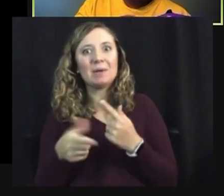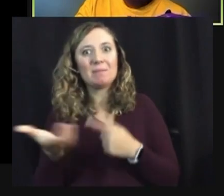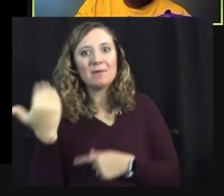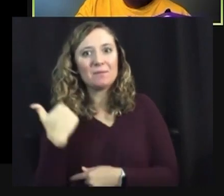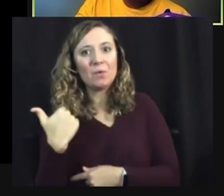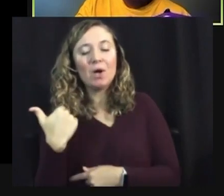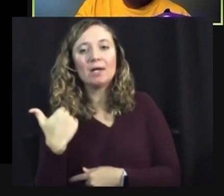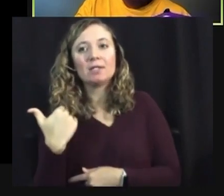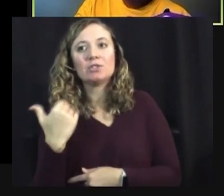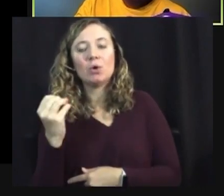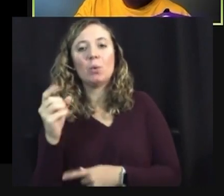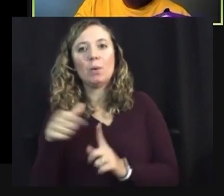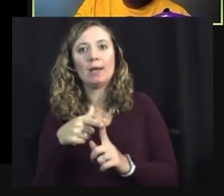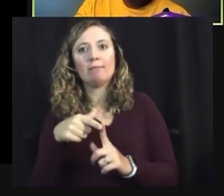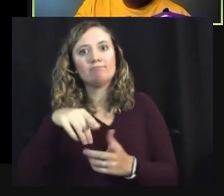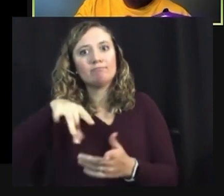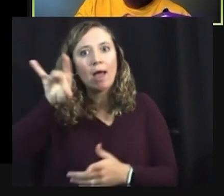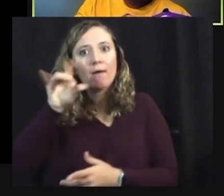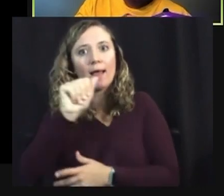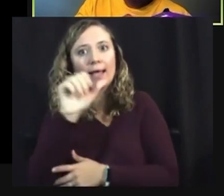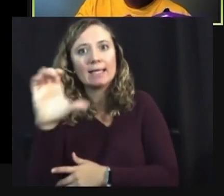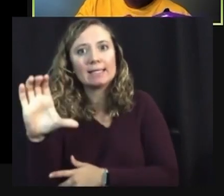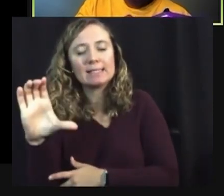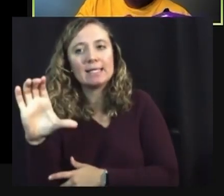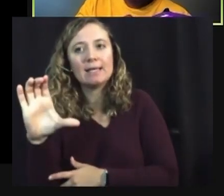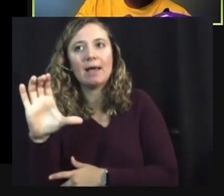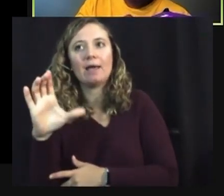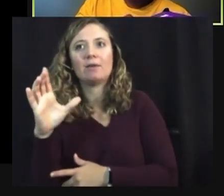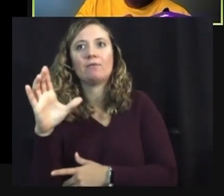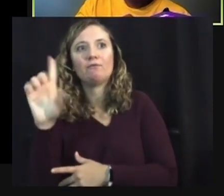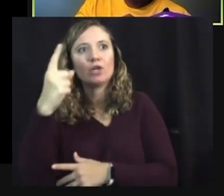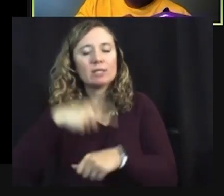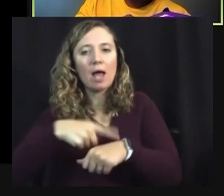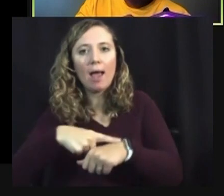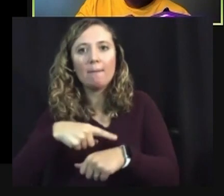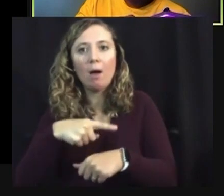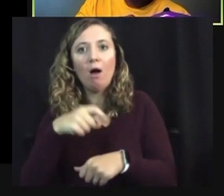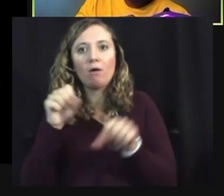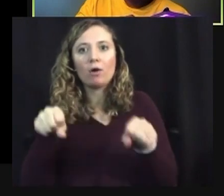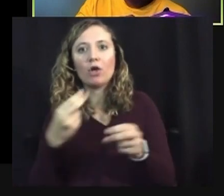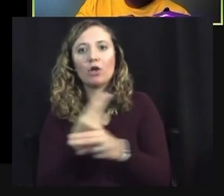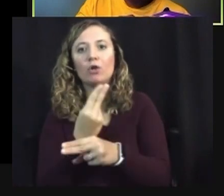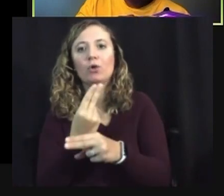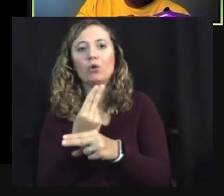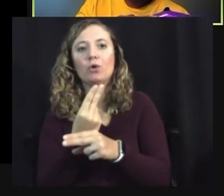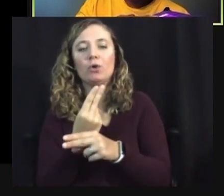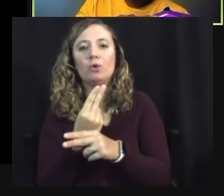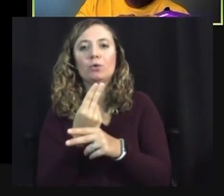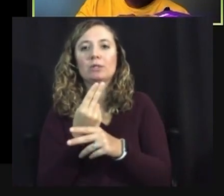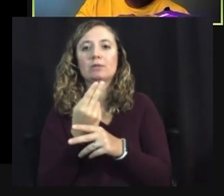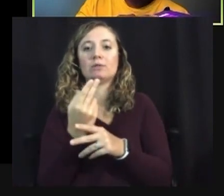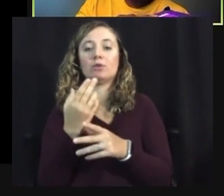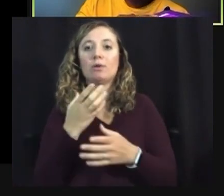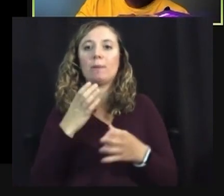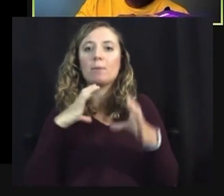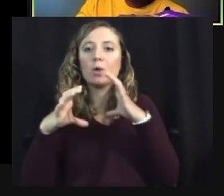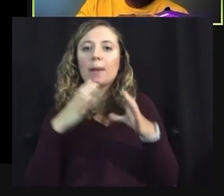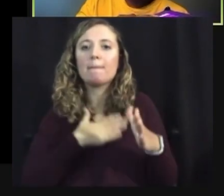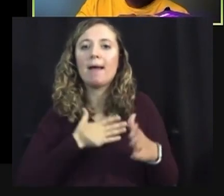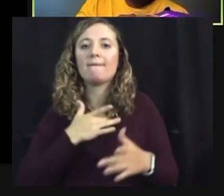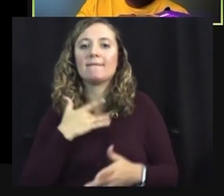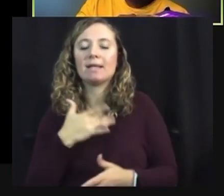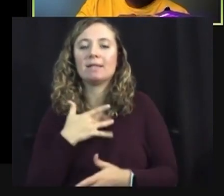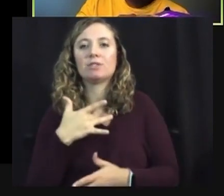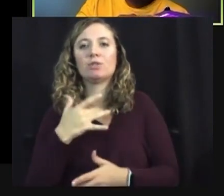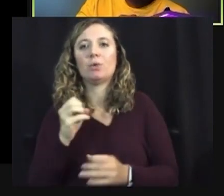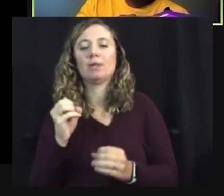for the first time in my life. I realized what I had to say was important, even if I couldn't use